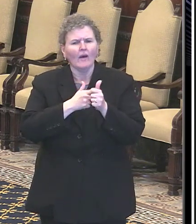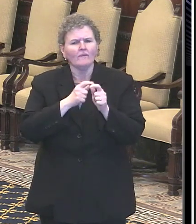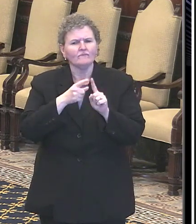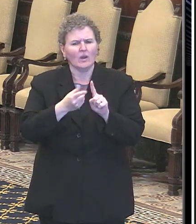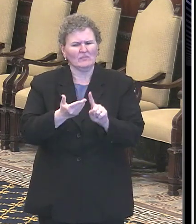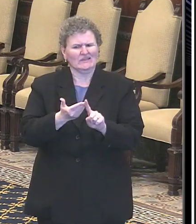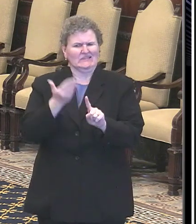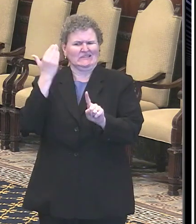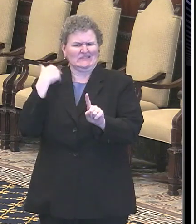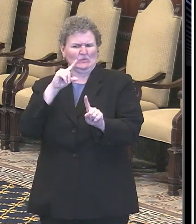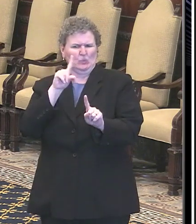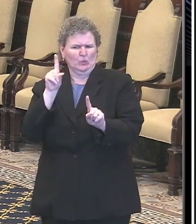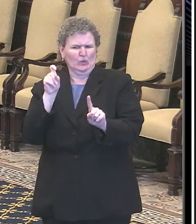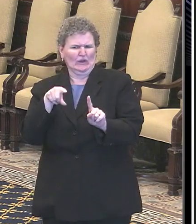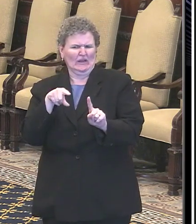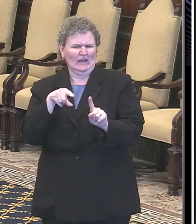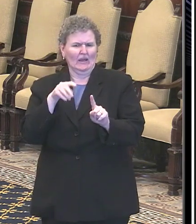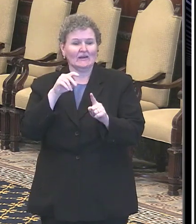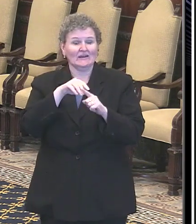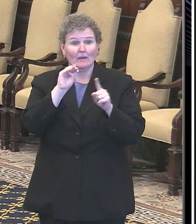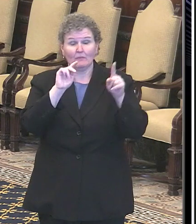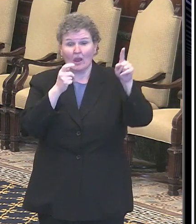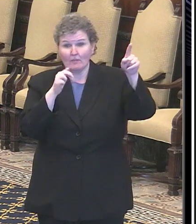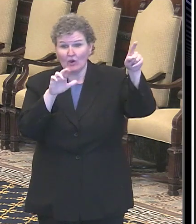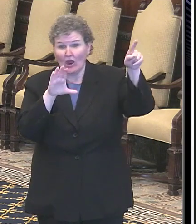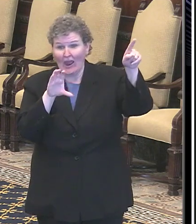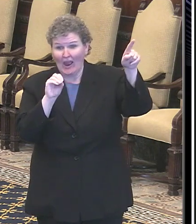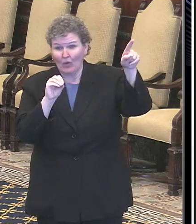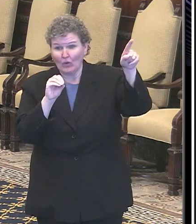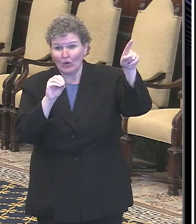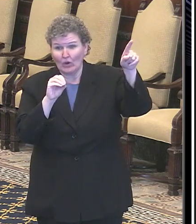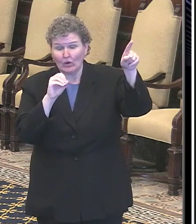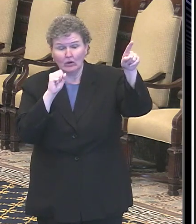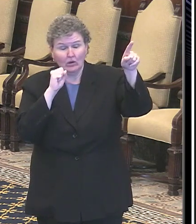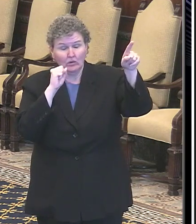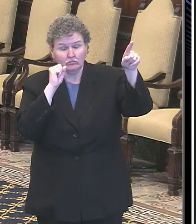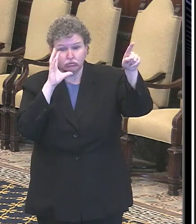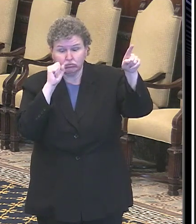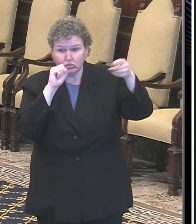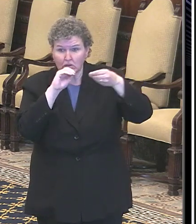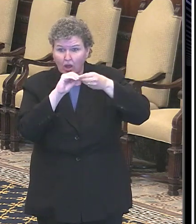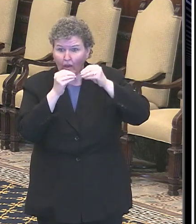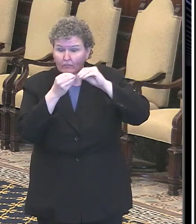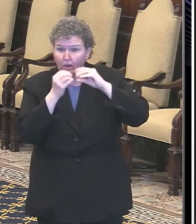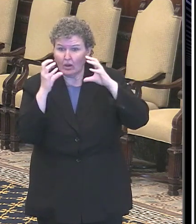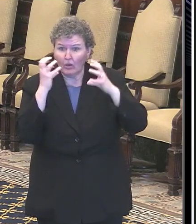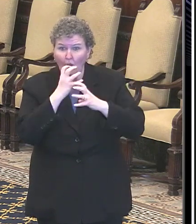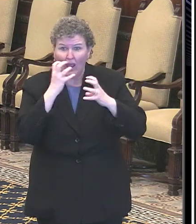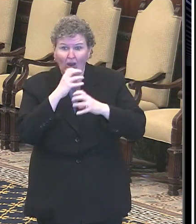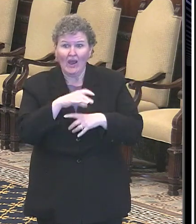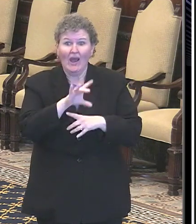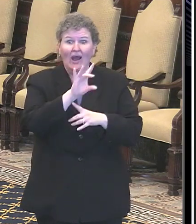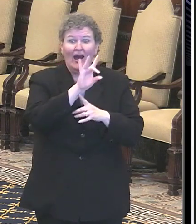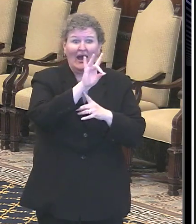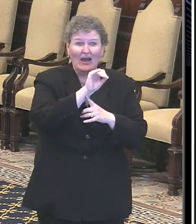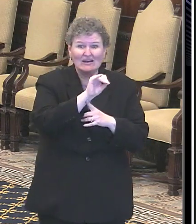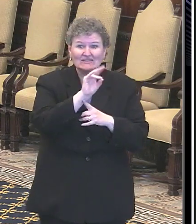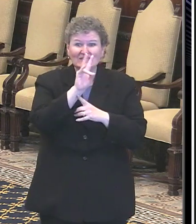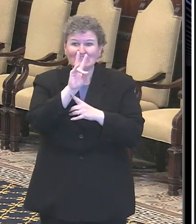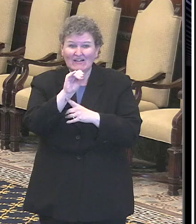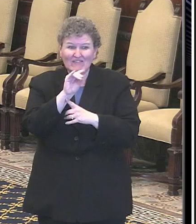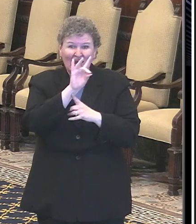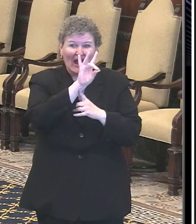numbers in Montgomery County were quite astounding. 170 of about 800 tests that came back were people with